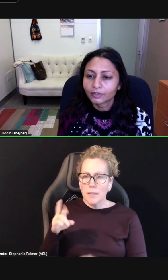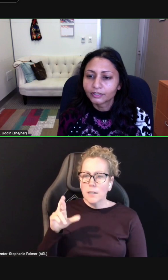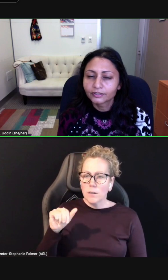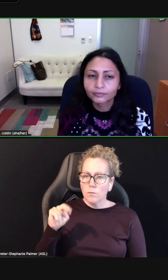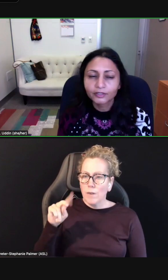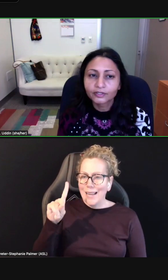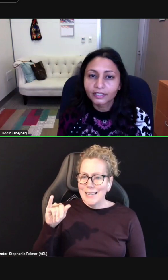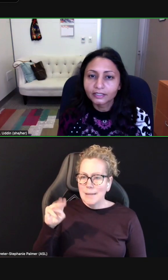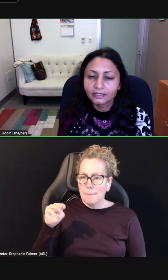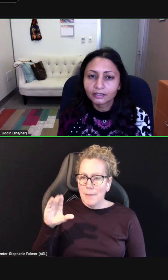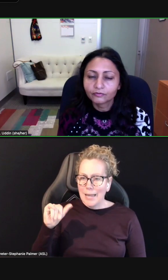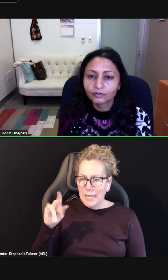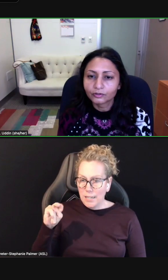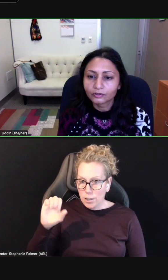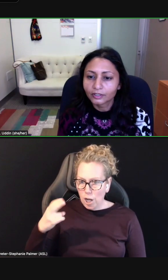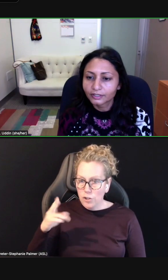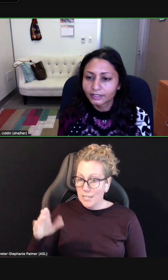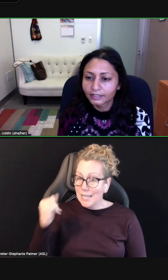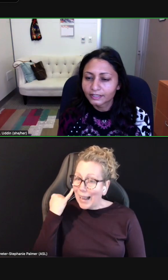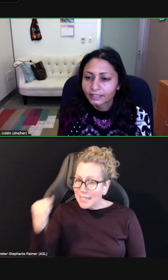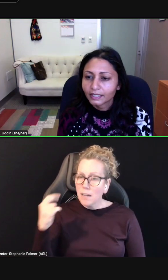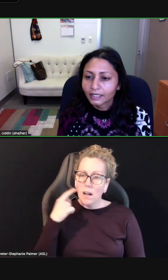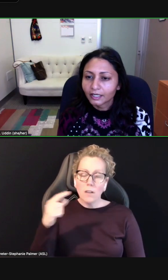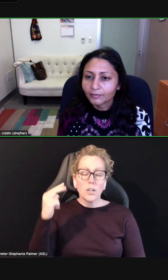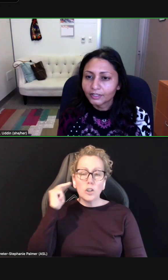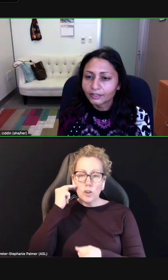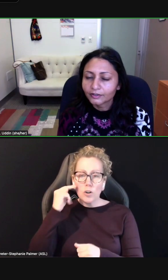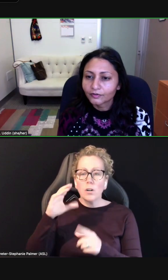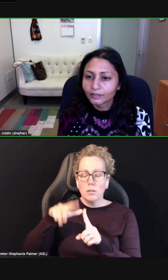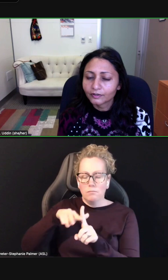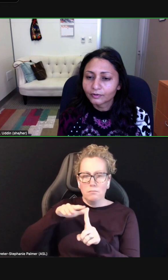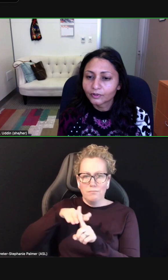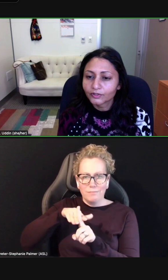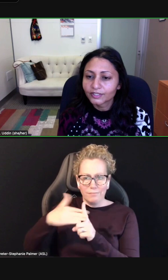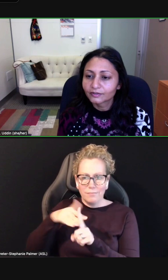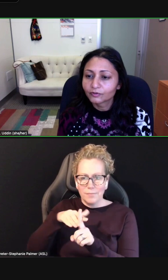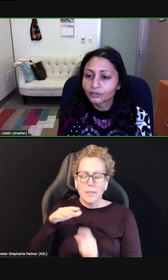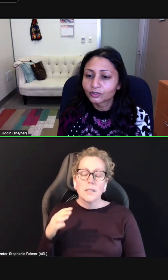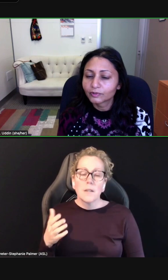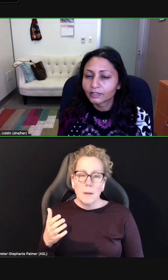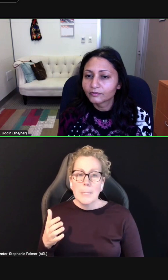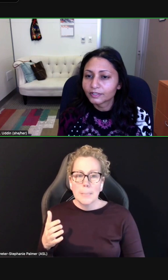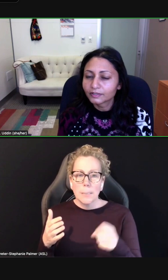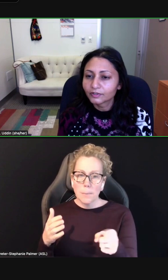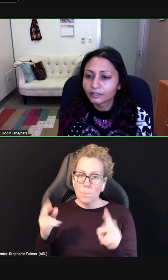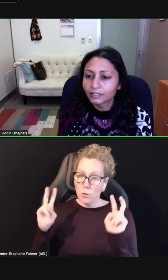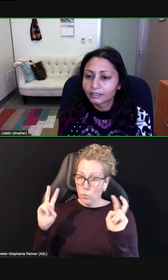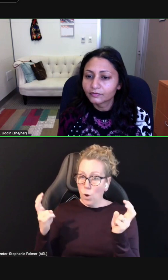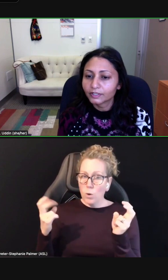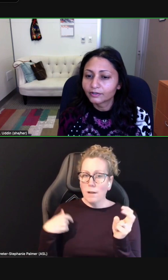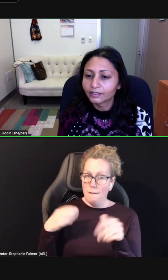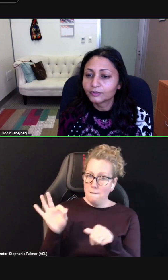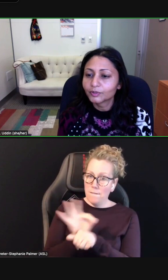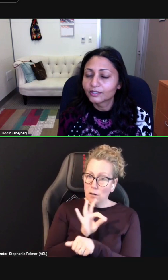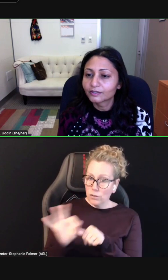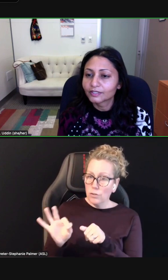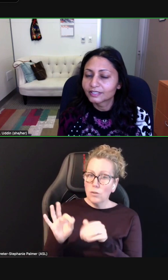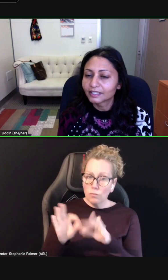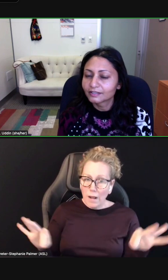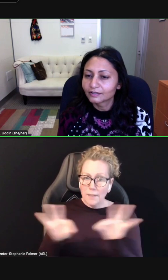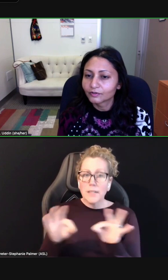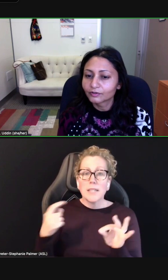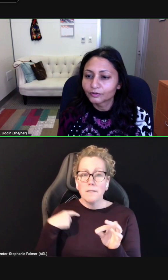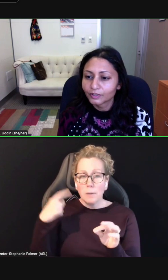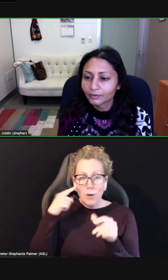McIntosh, where he talks about the idea of neural context. And here the quote is that the functional relevance of a given area depends